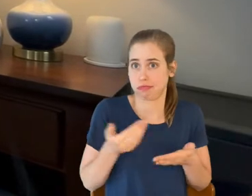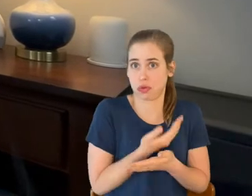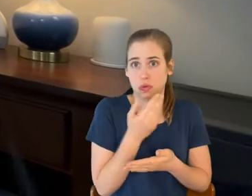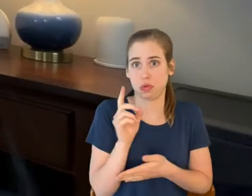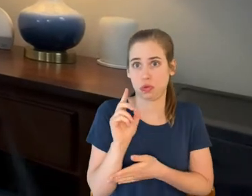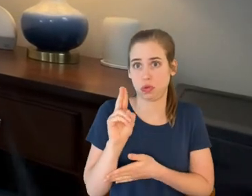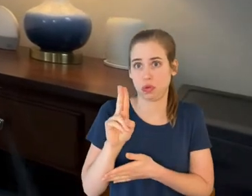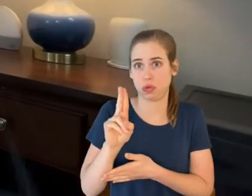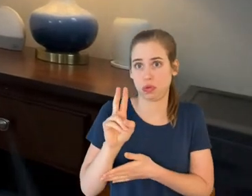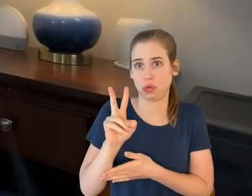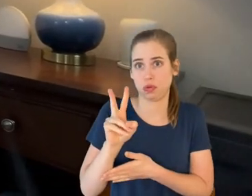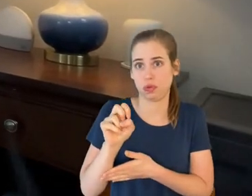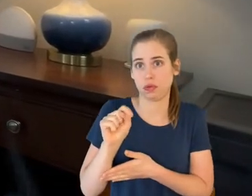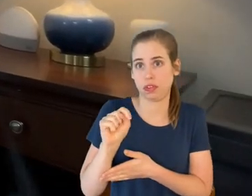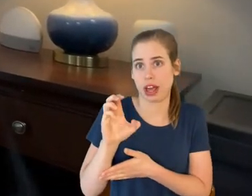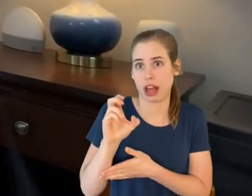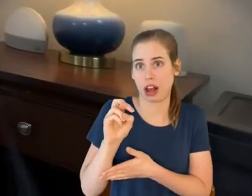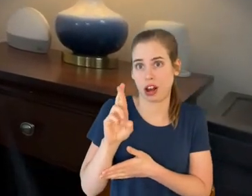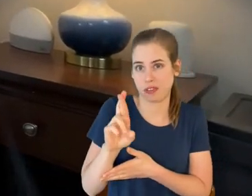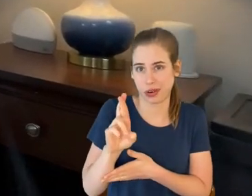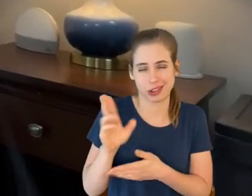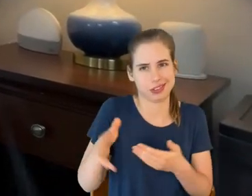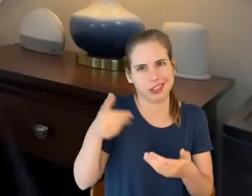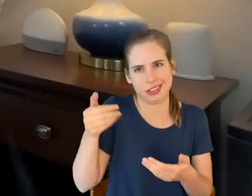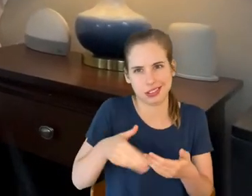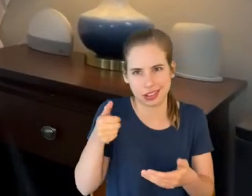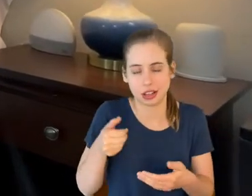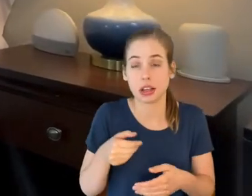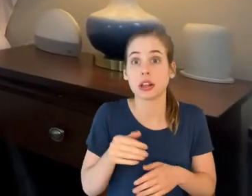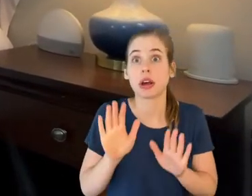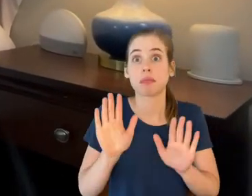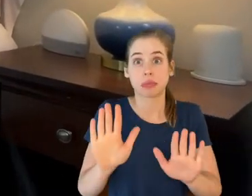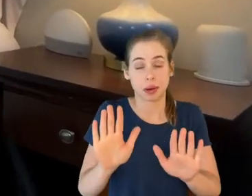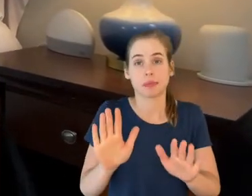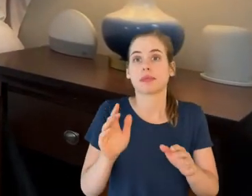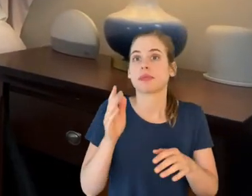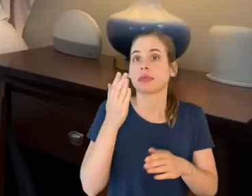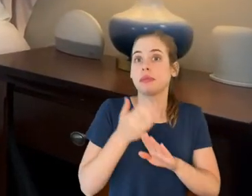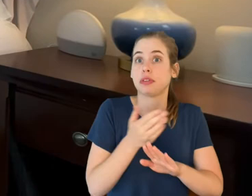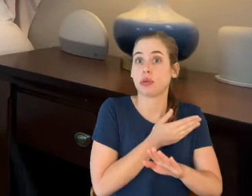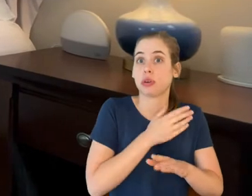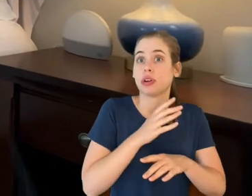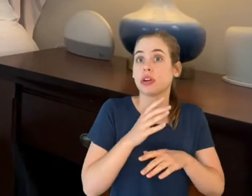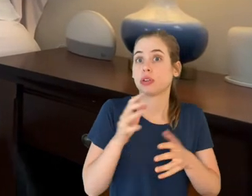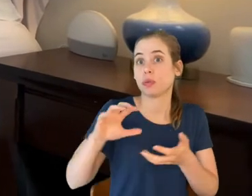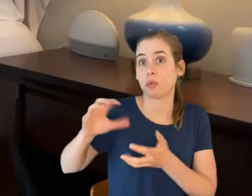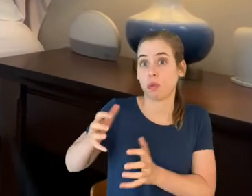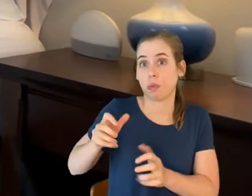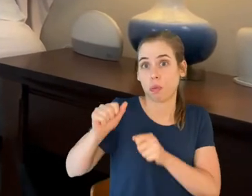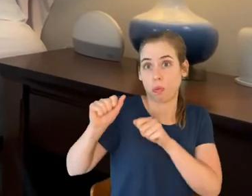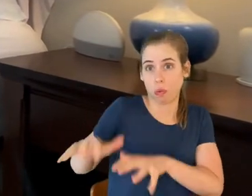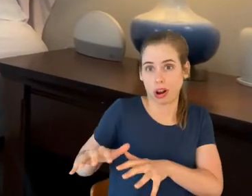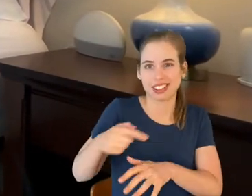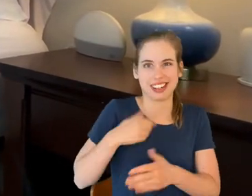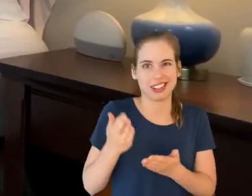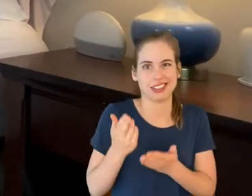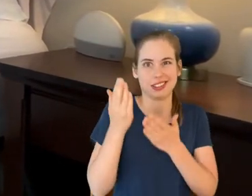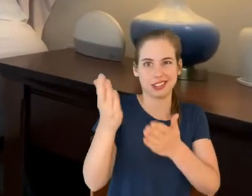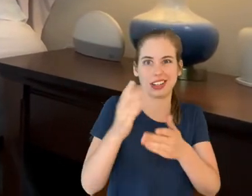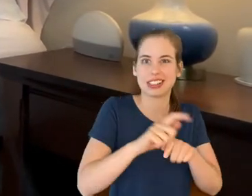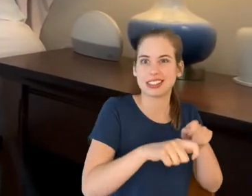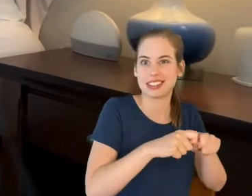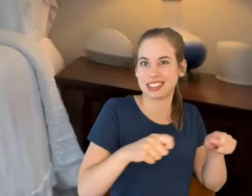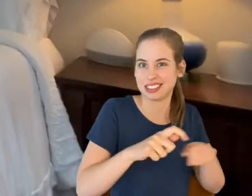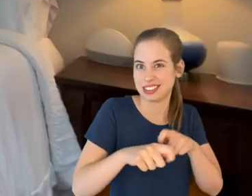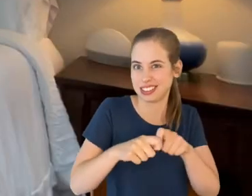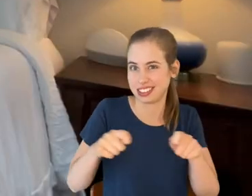as that. Now, I would definitely suggest with washing these, I would retie this just so that it's not like completely flapping in